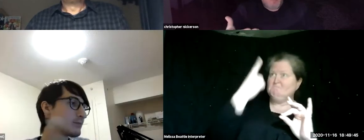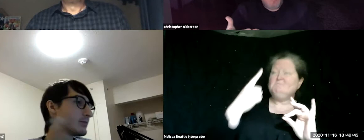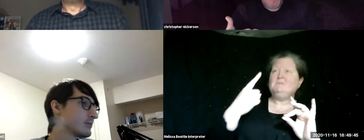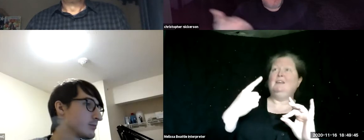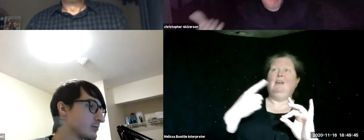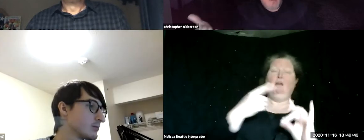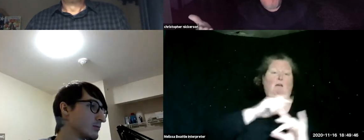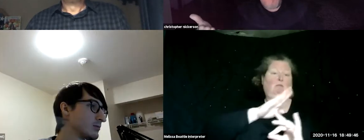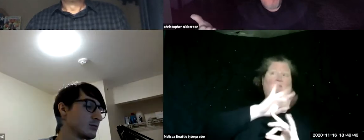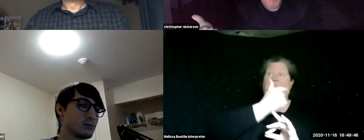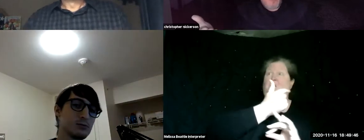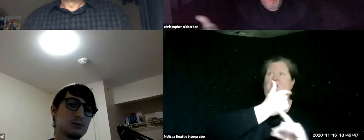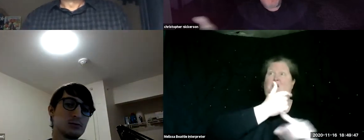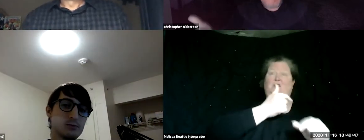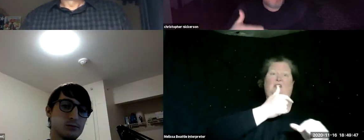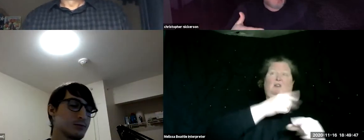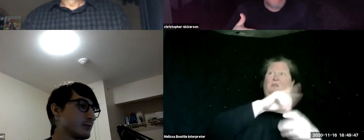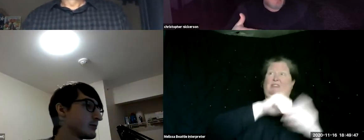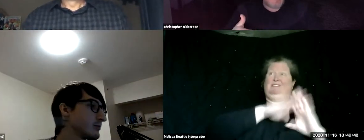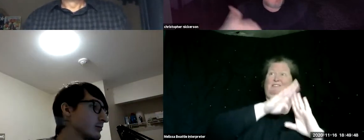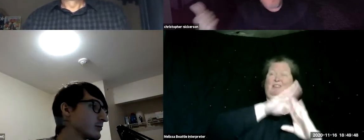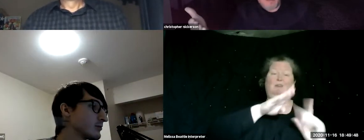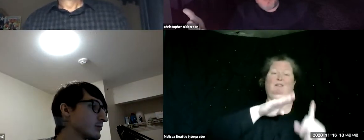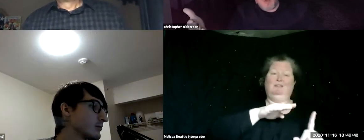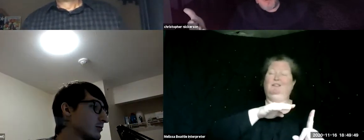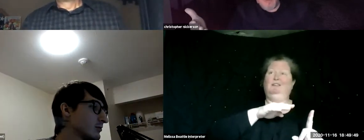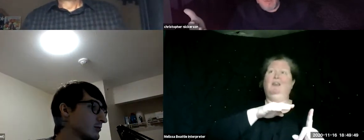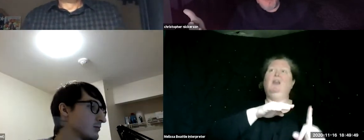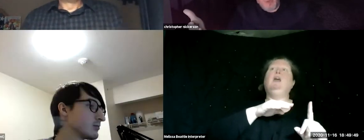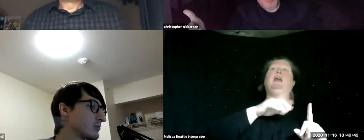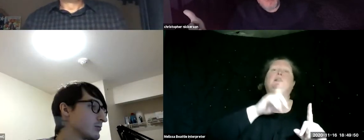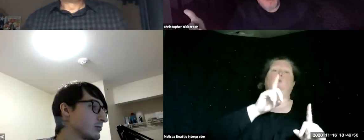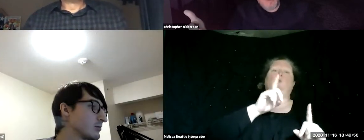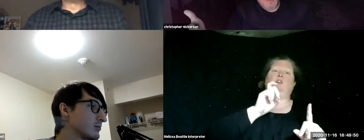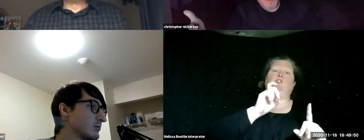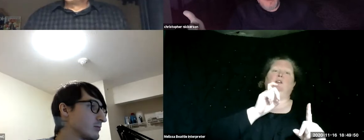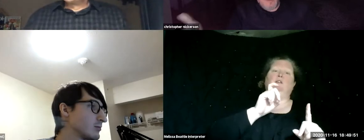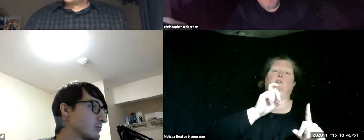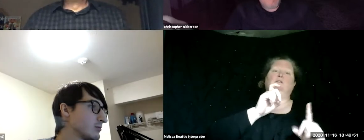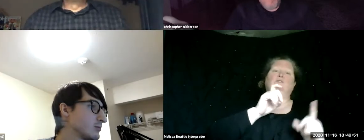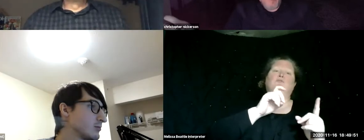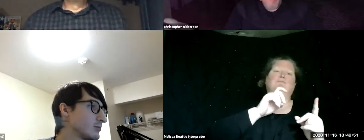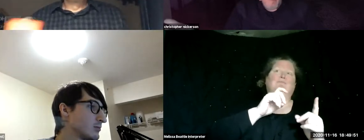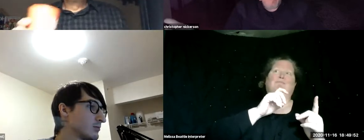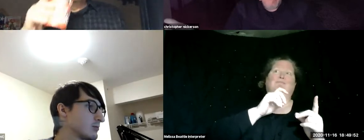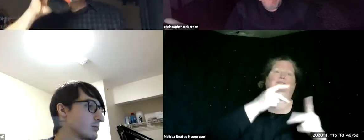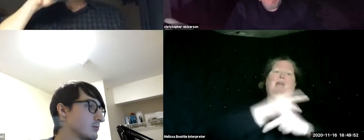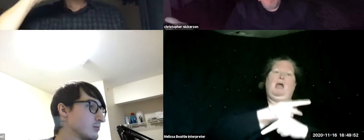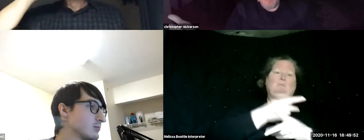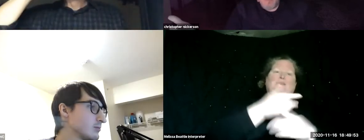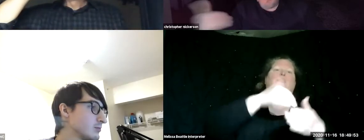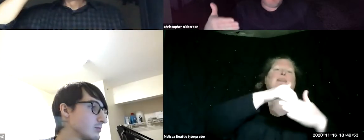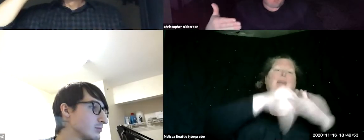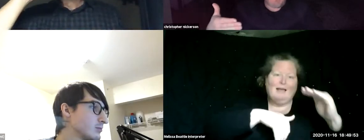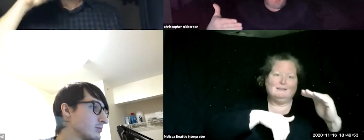bug in dev costs 100 times less than finding a bug in production. What do you want to spend it on? Do